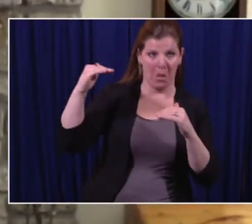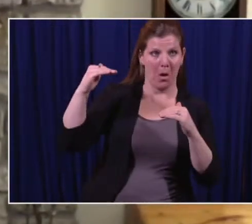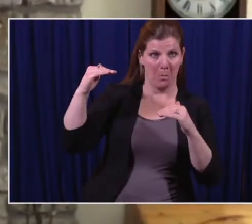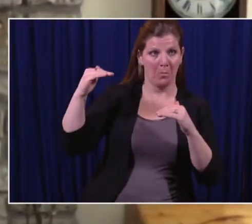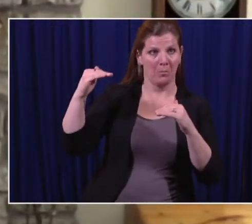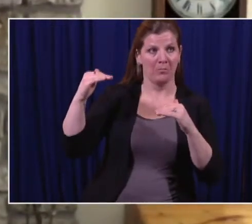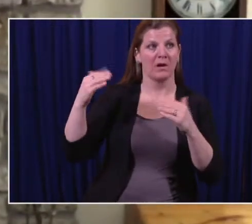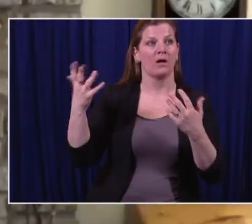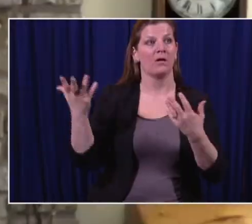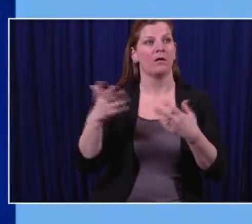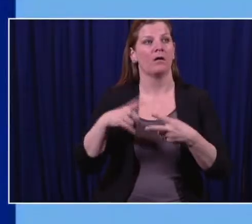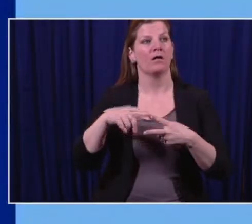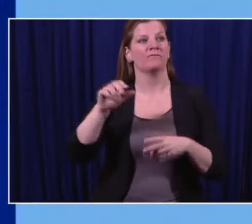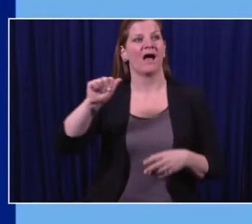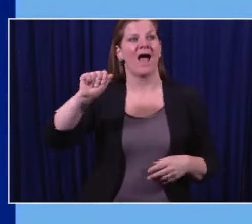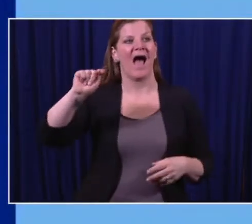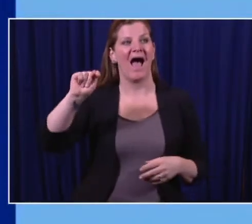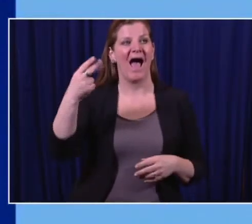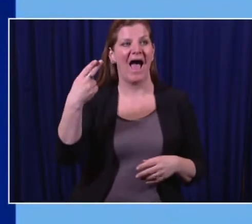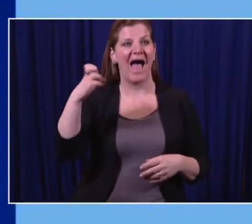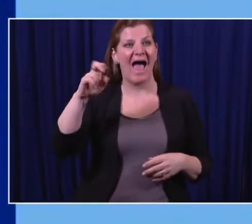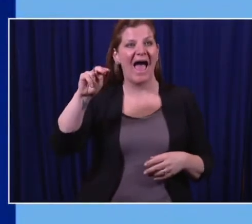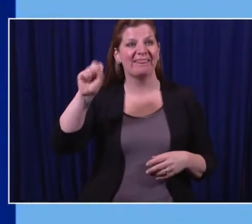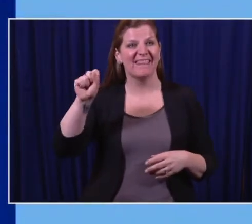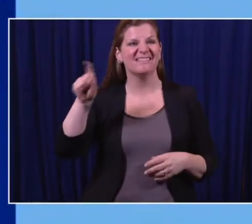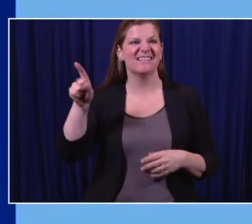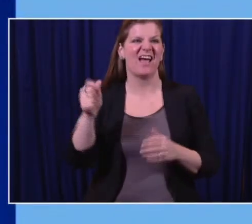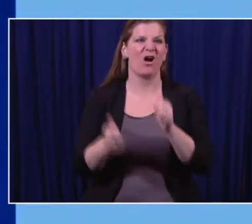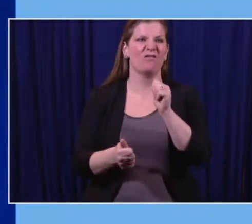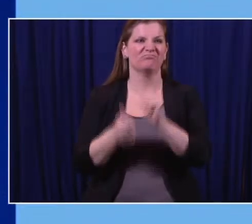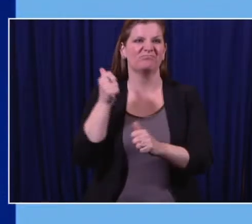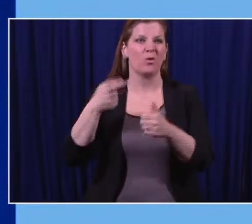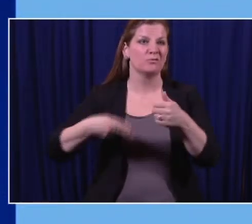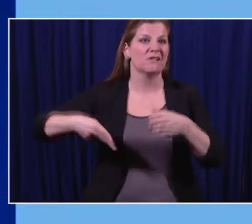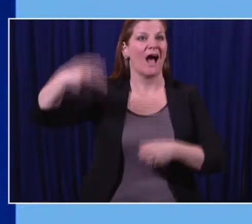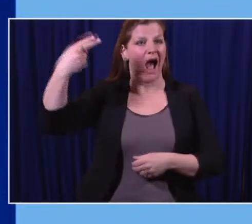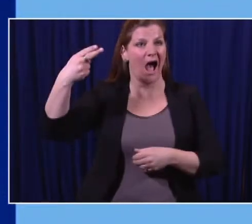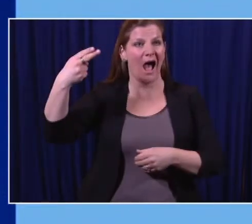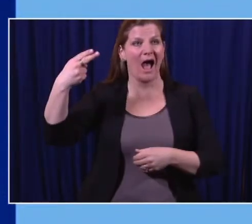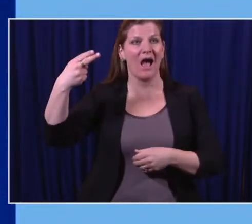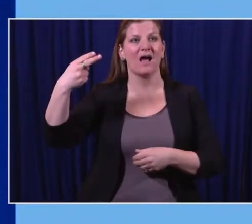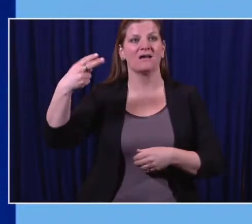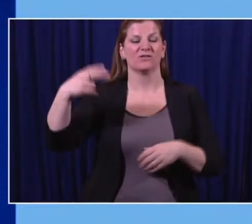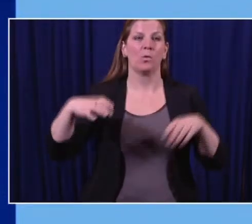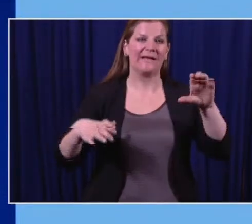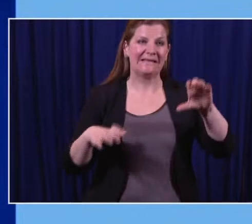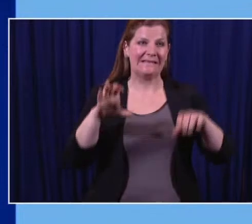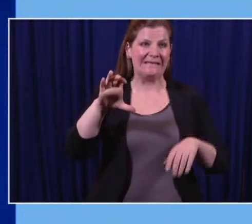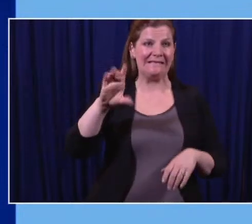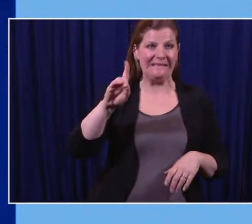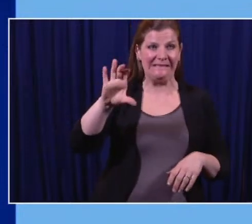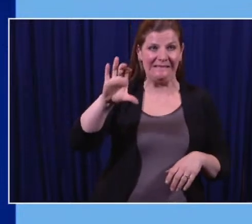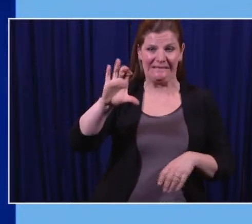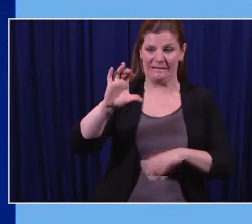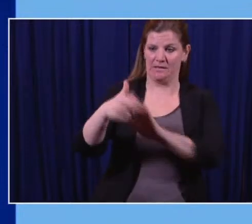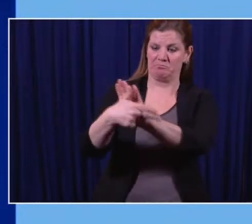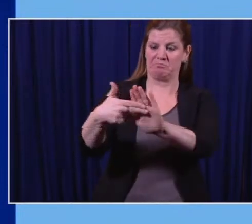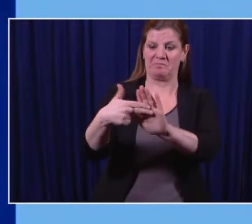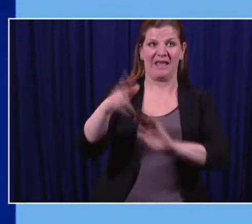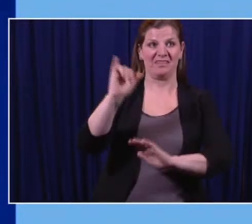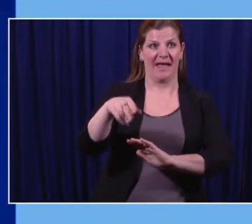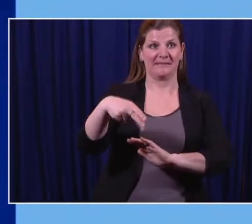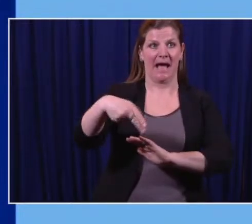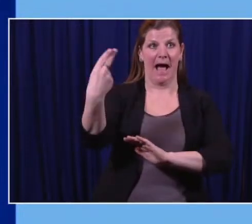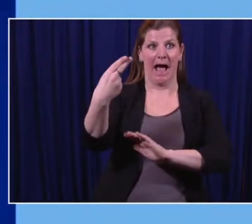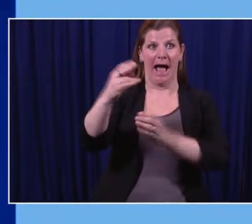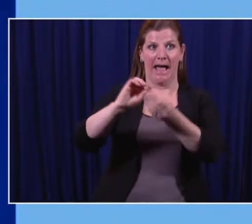ones. Athens is highest, and they're about 4 times what the CDC says is a high incidence level. So